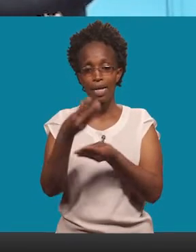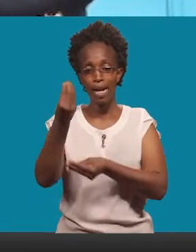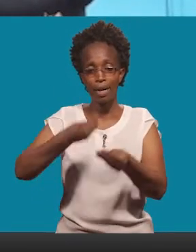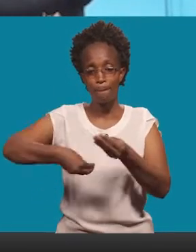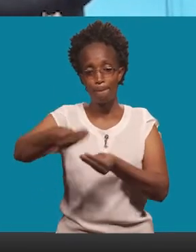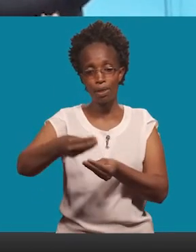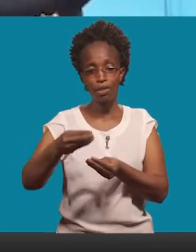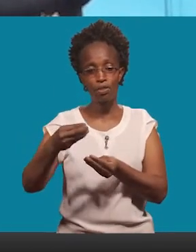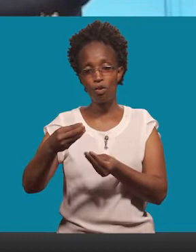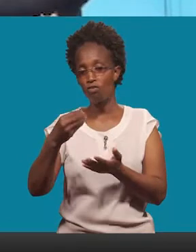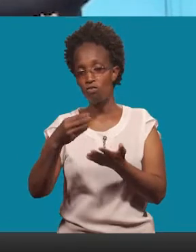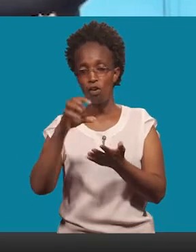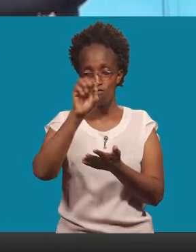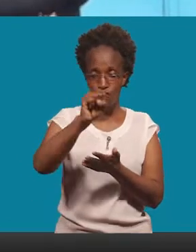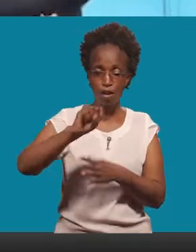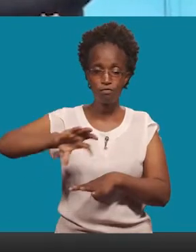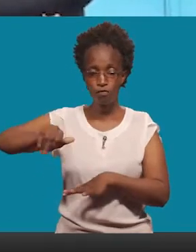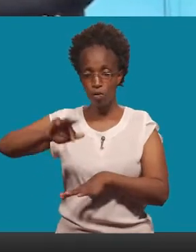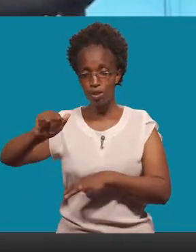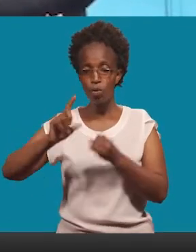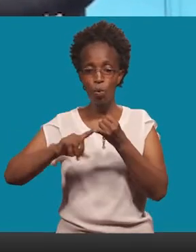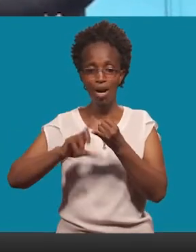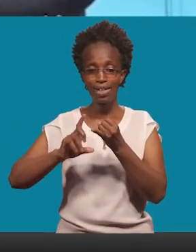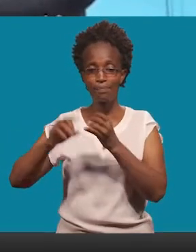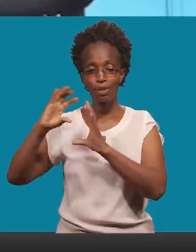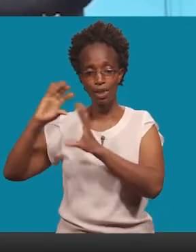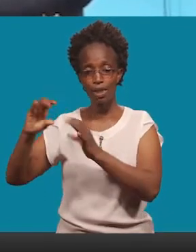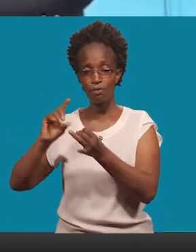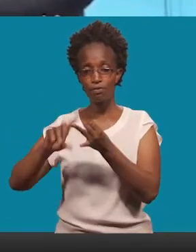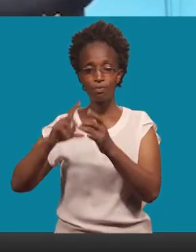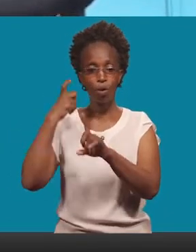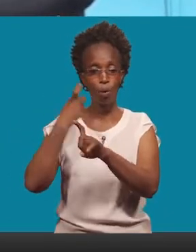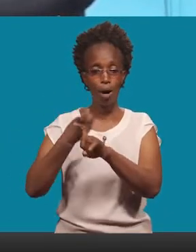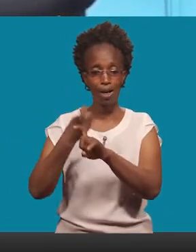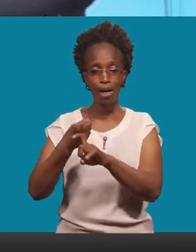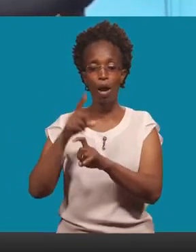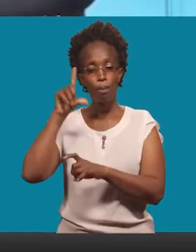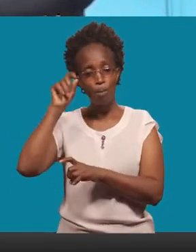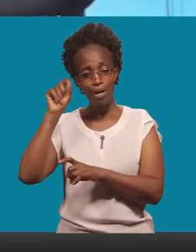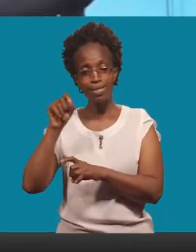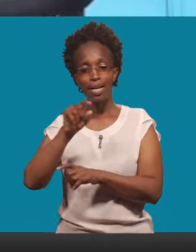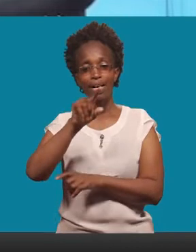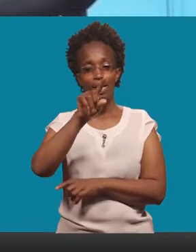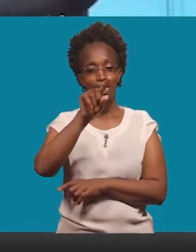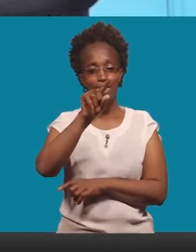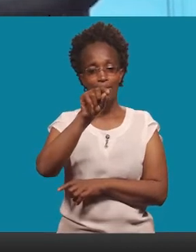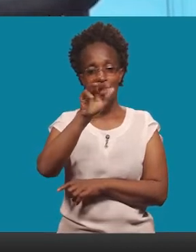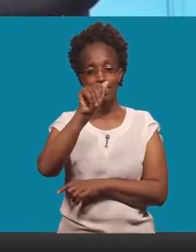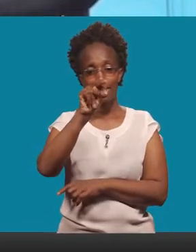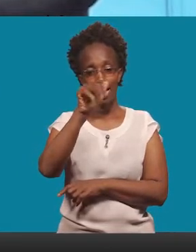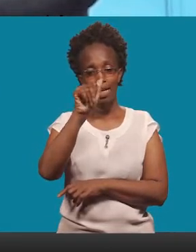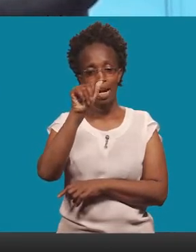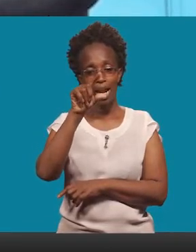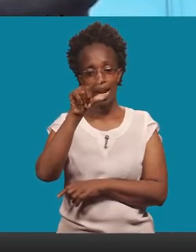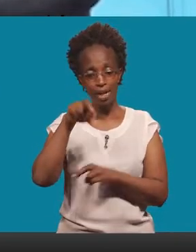purchase of 5 counties of Kilifi, Kwale, Mombasa, Lamu, Tana River, where all those, you